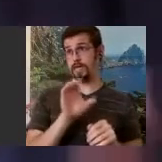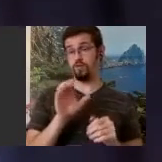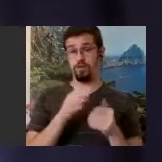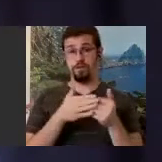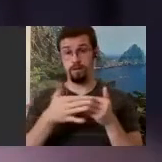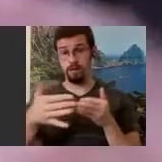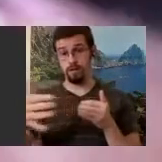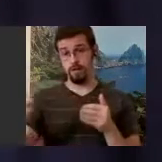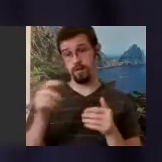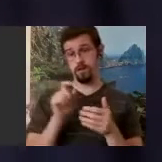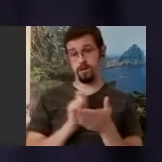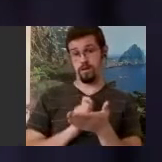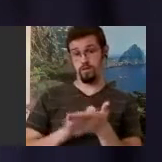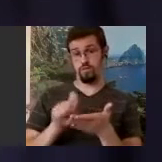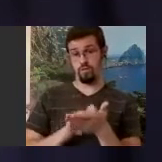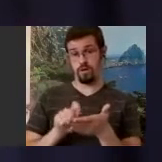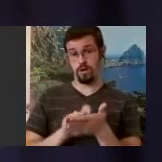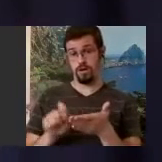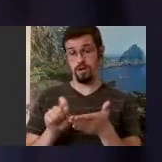write for such